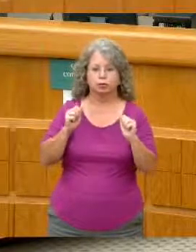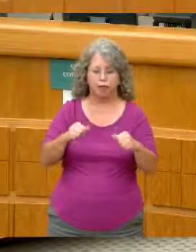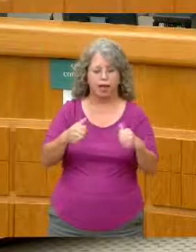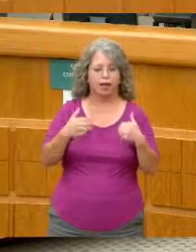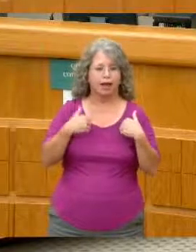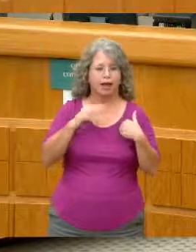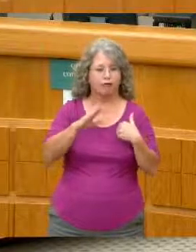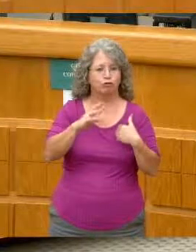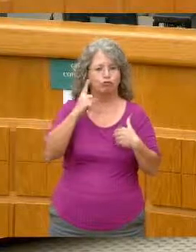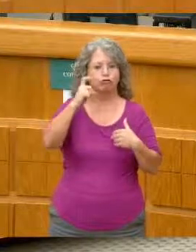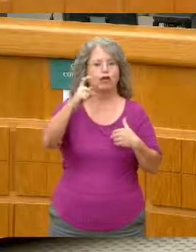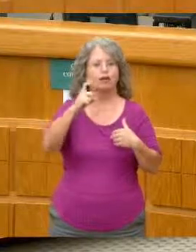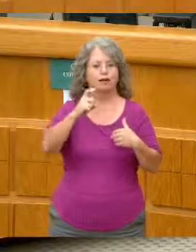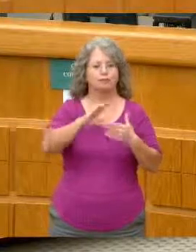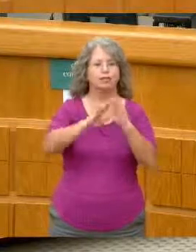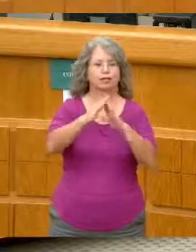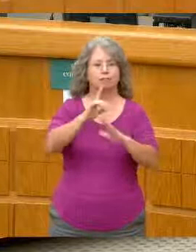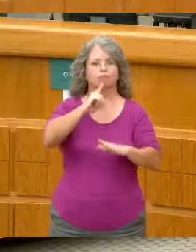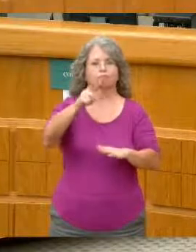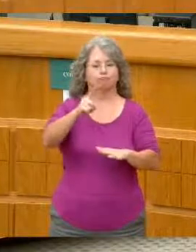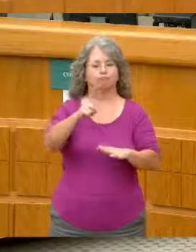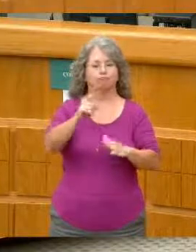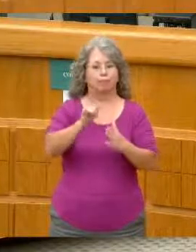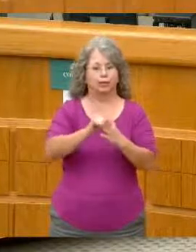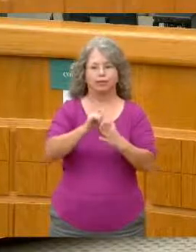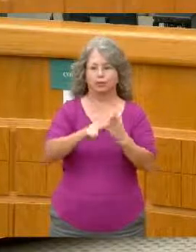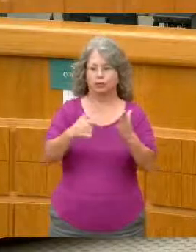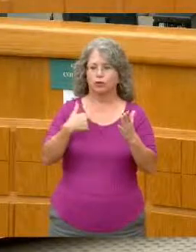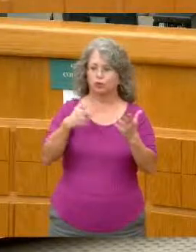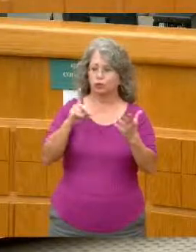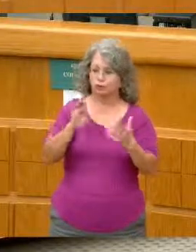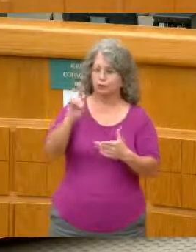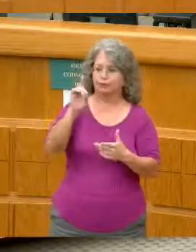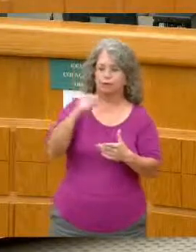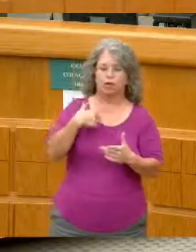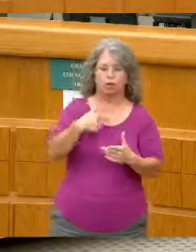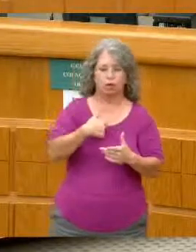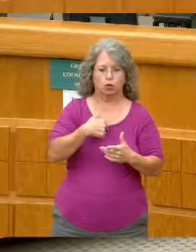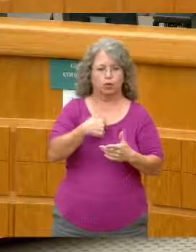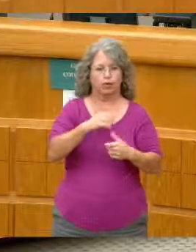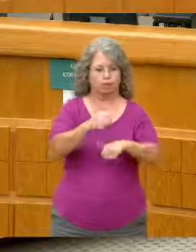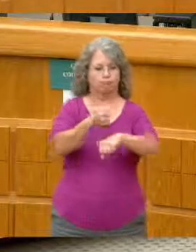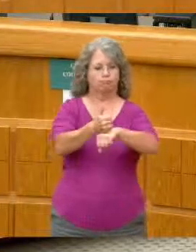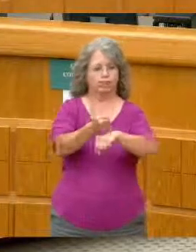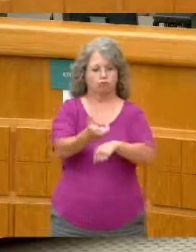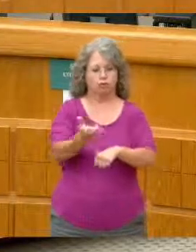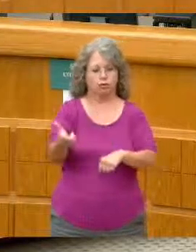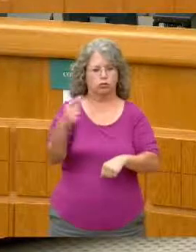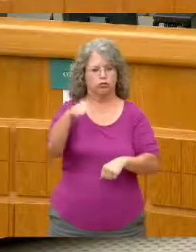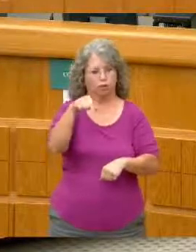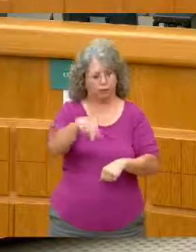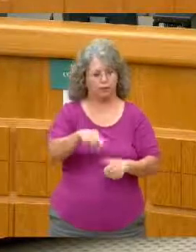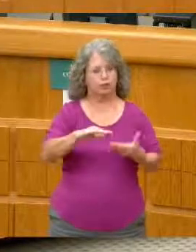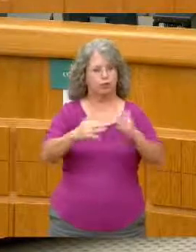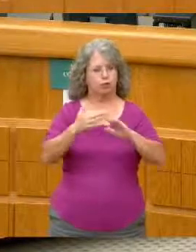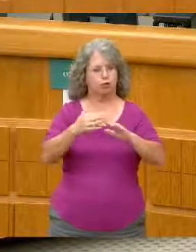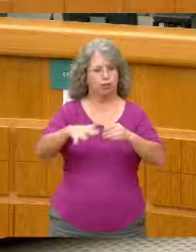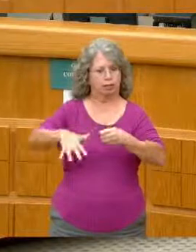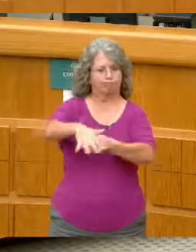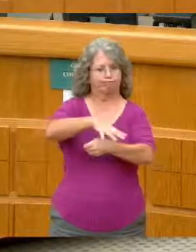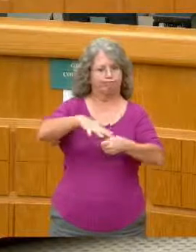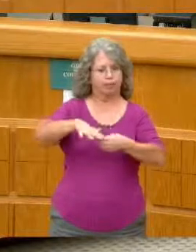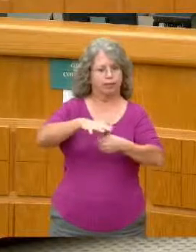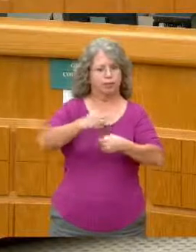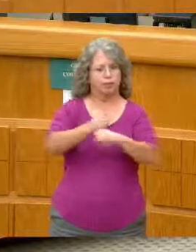sometimes you can have your hopes and dreams realized, and that is exactly what we've done. We've created a resource for this